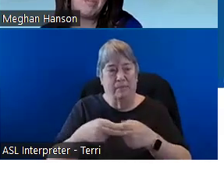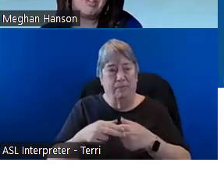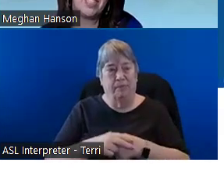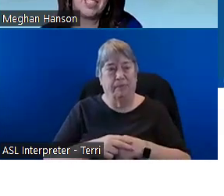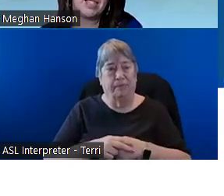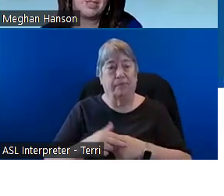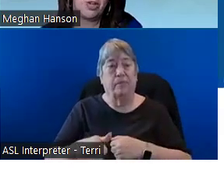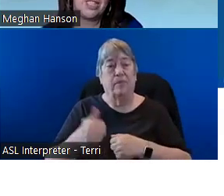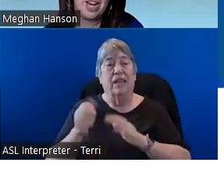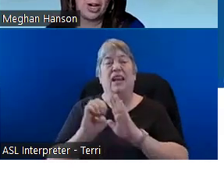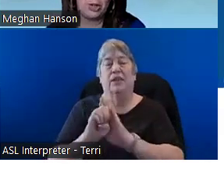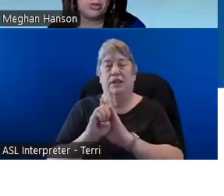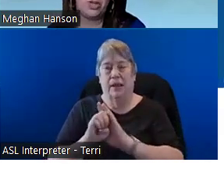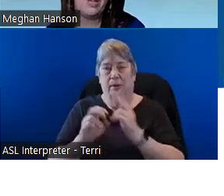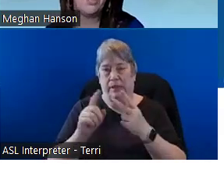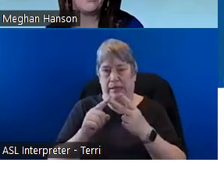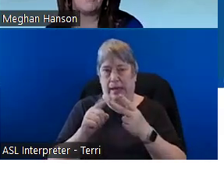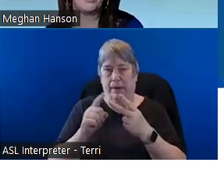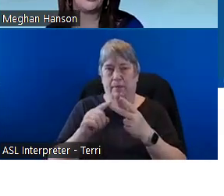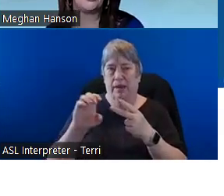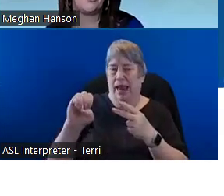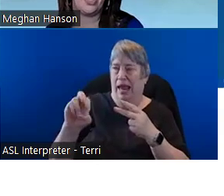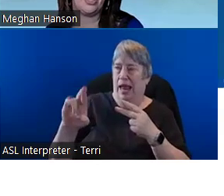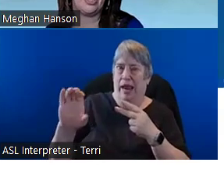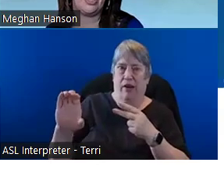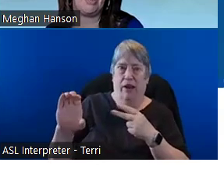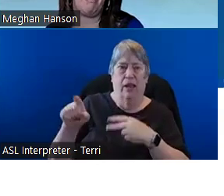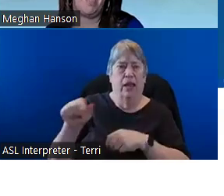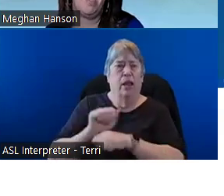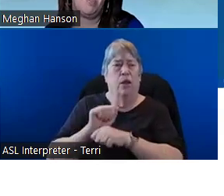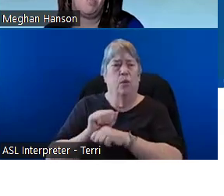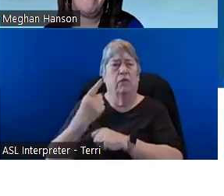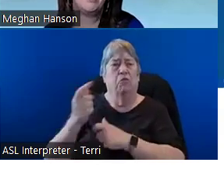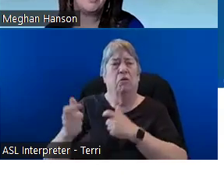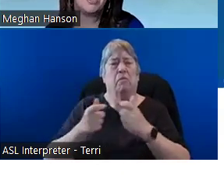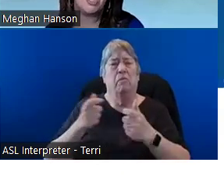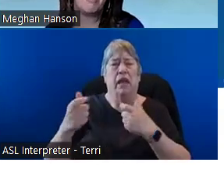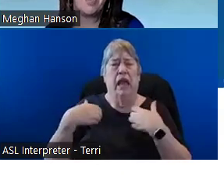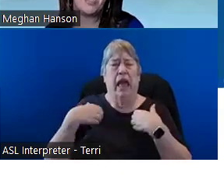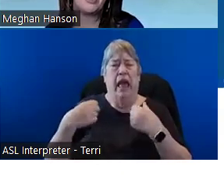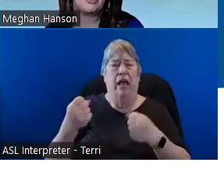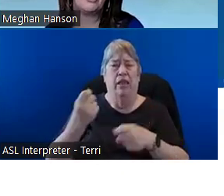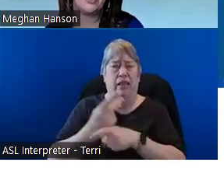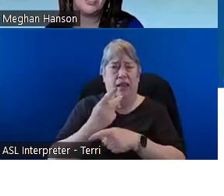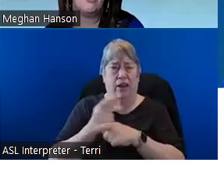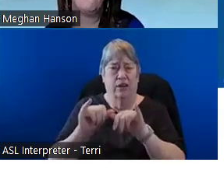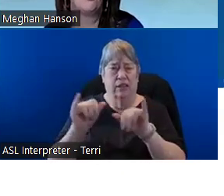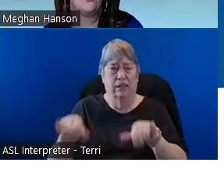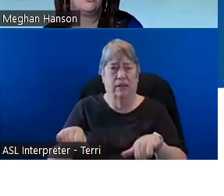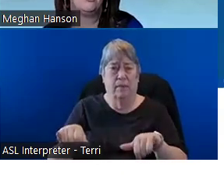Another example of a success story is Eric, who he worked for a major healthcare system. And this was a gentleman that I